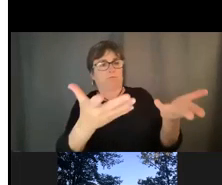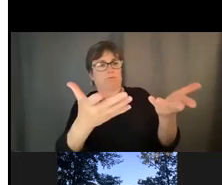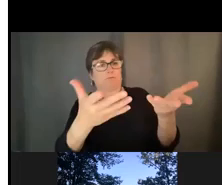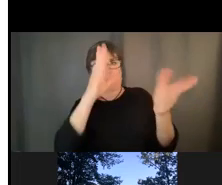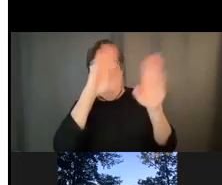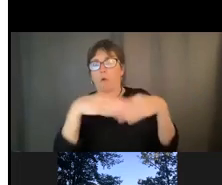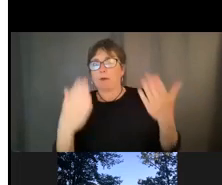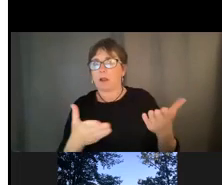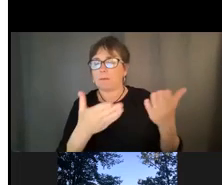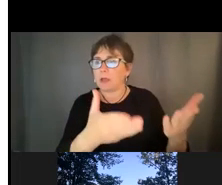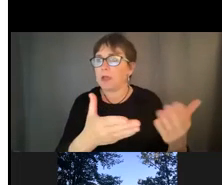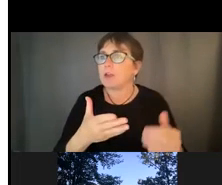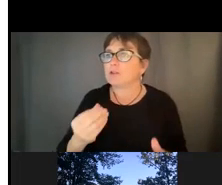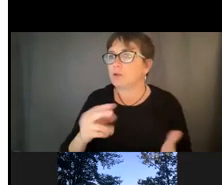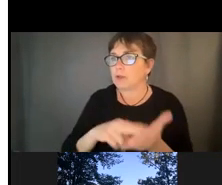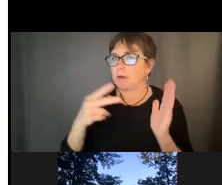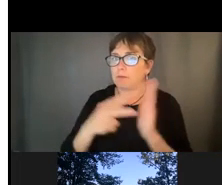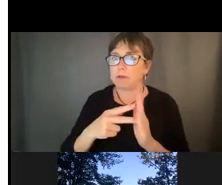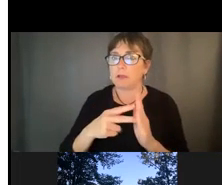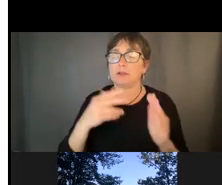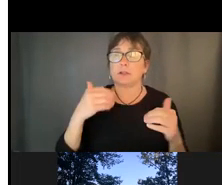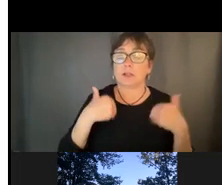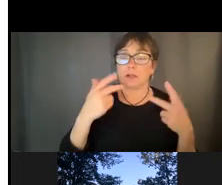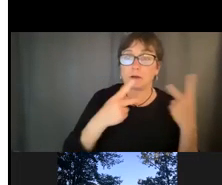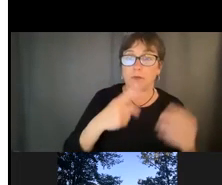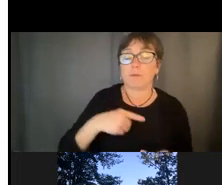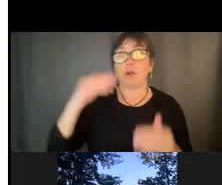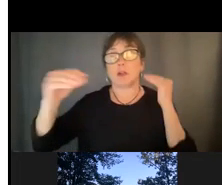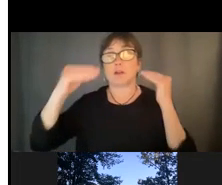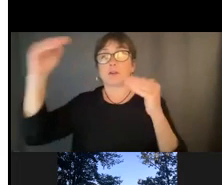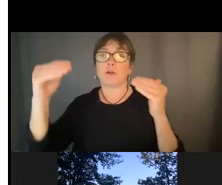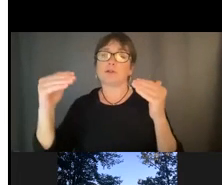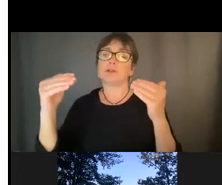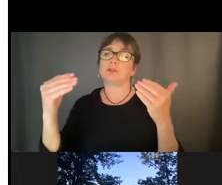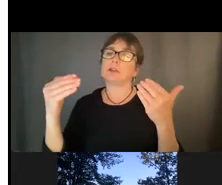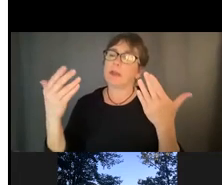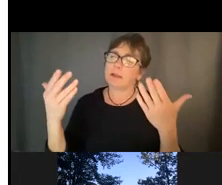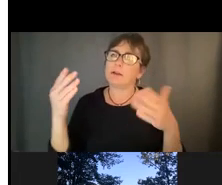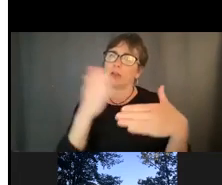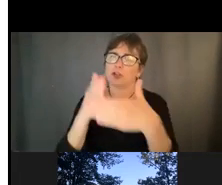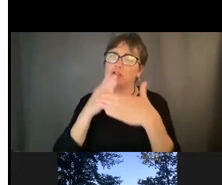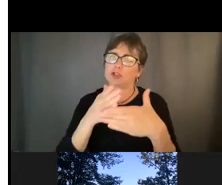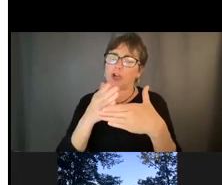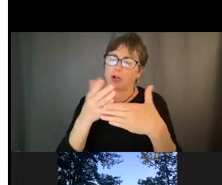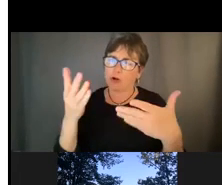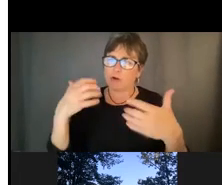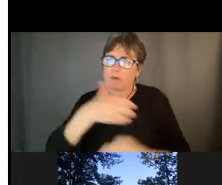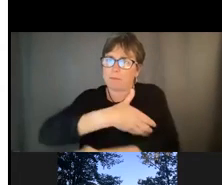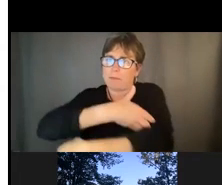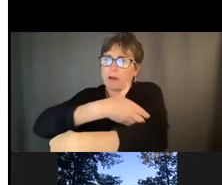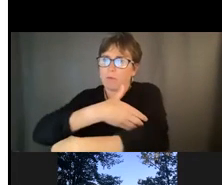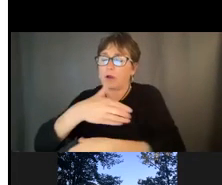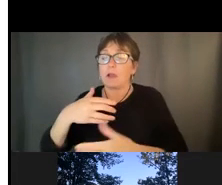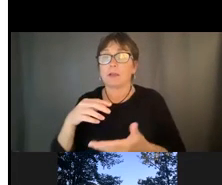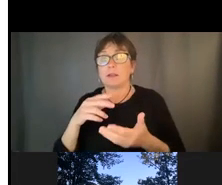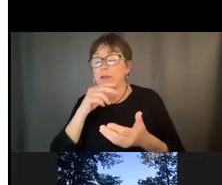youth and adults share power together, right? It doesn't mean that an adult can't help drive what's